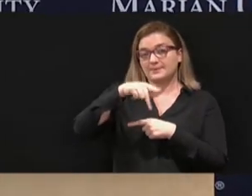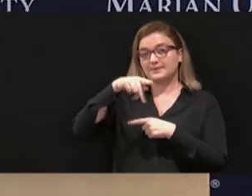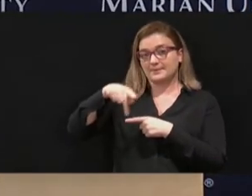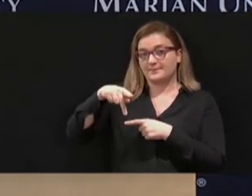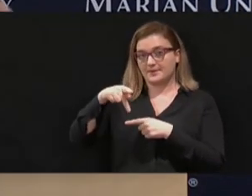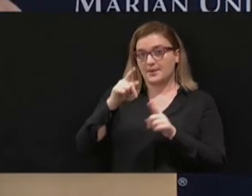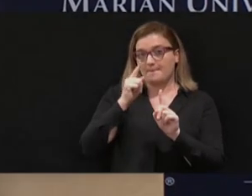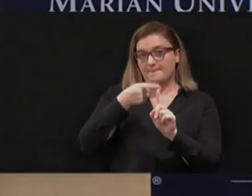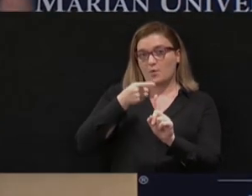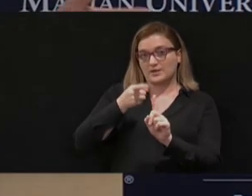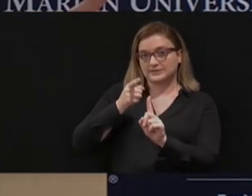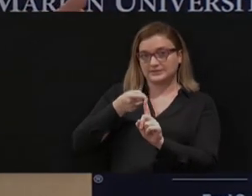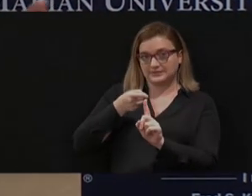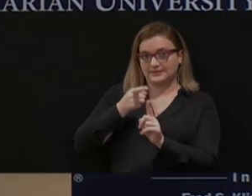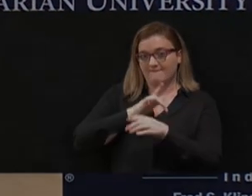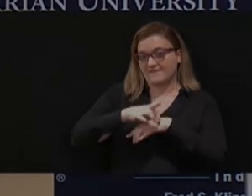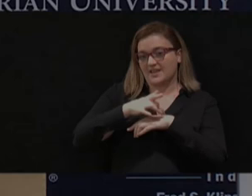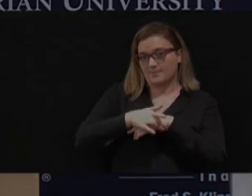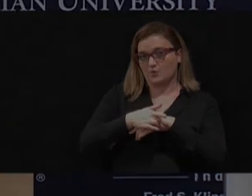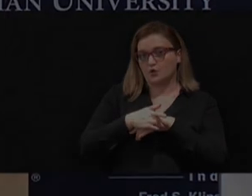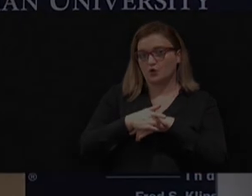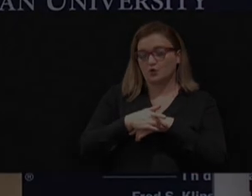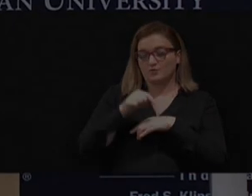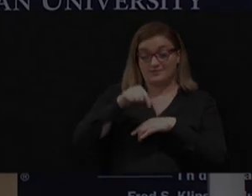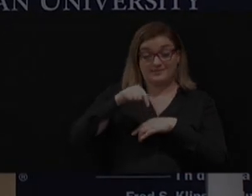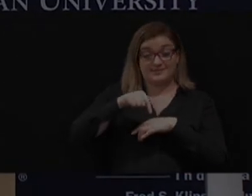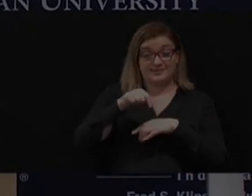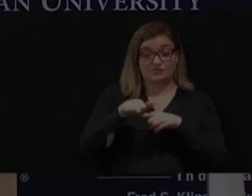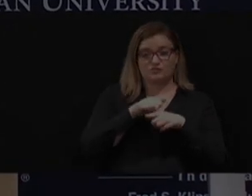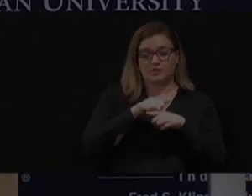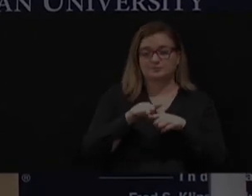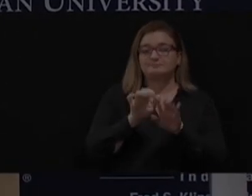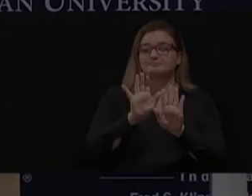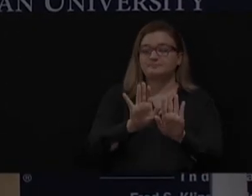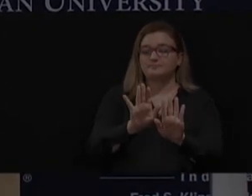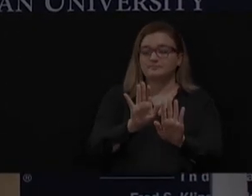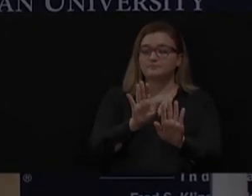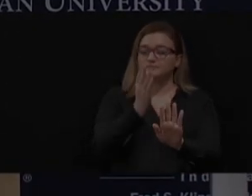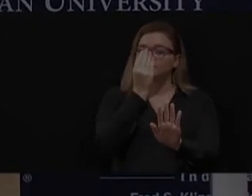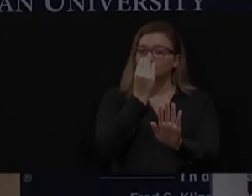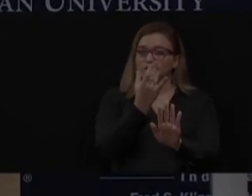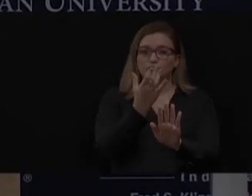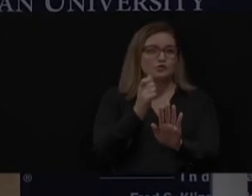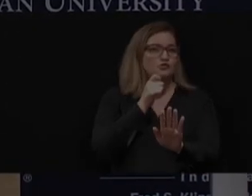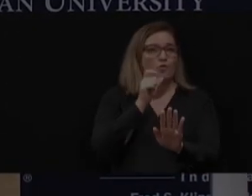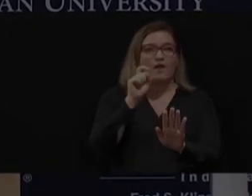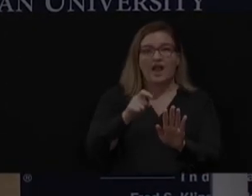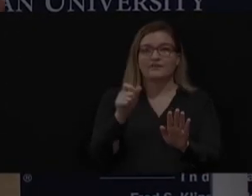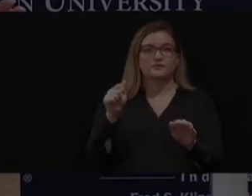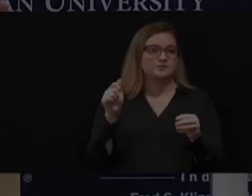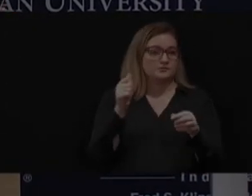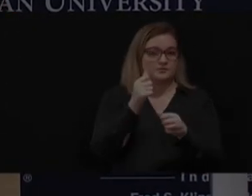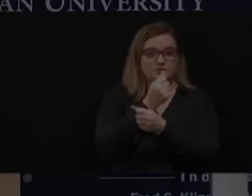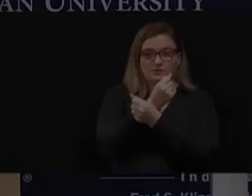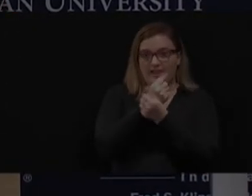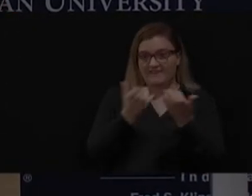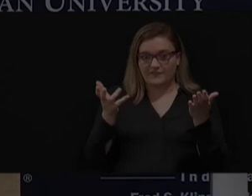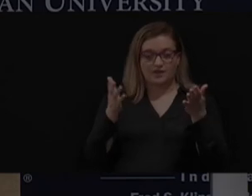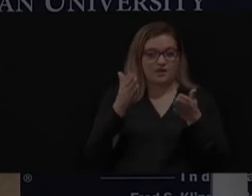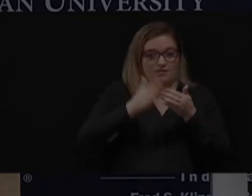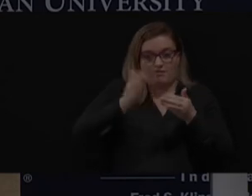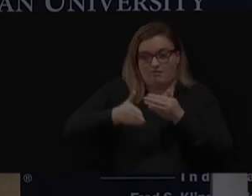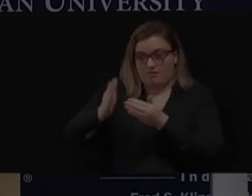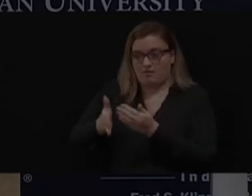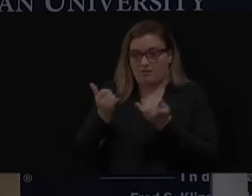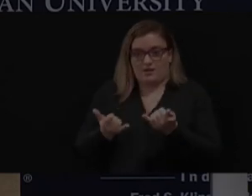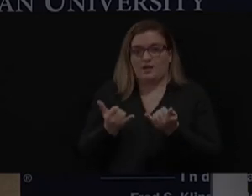available throughout this training. Now, let me say up front, you do not have to do it all this week, okay? We had some people try to panic and